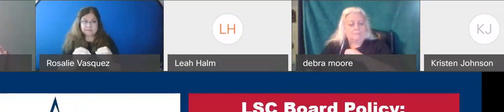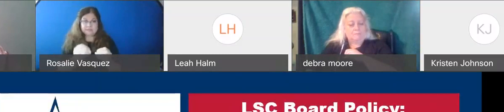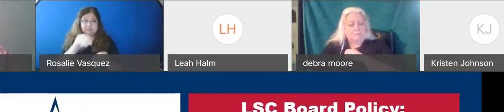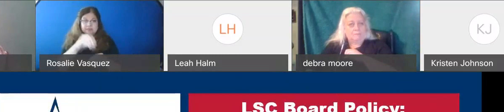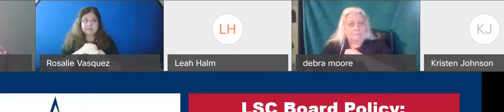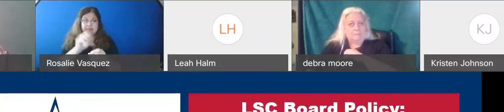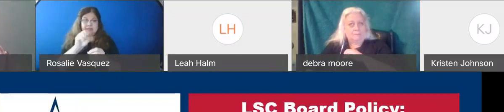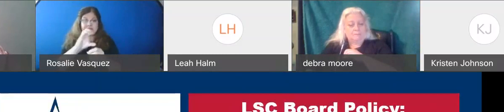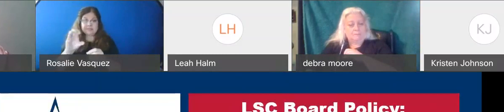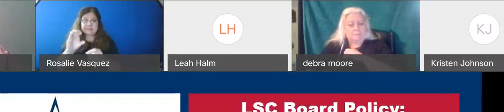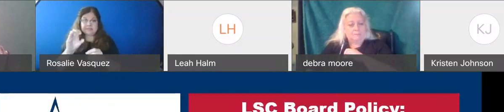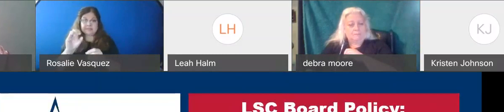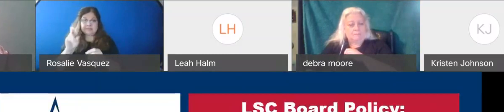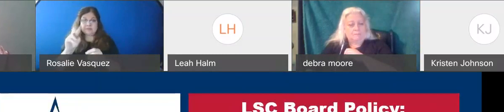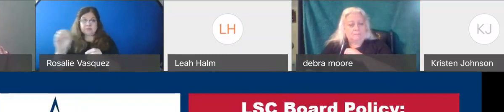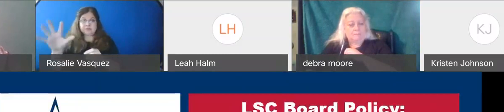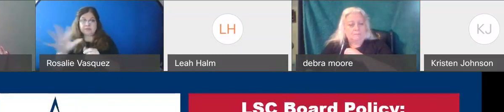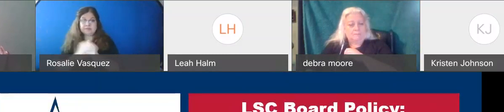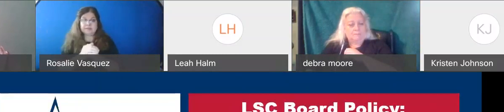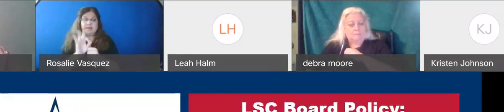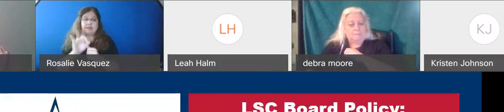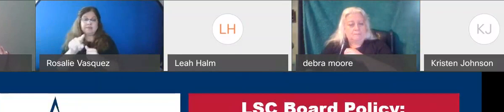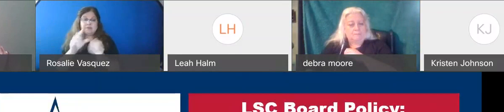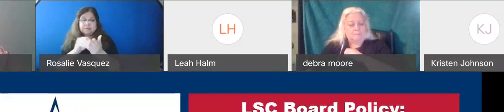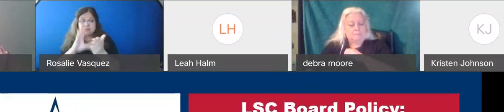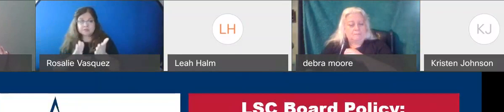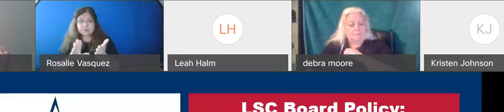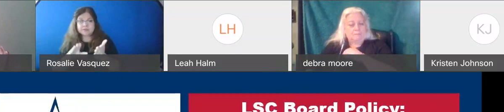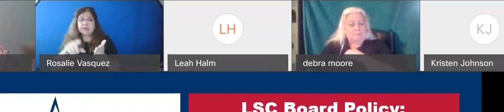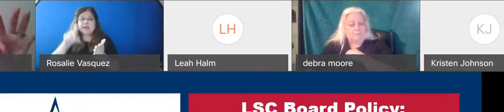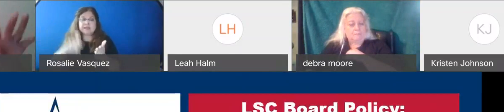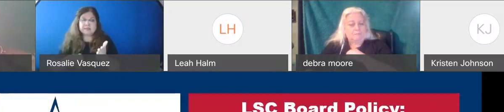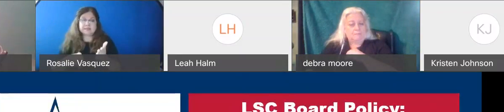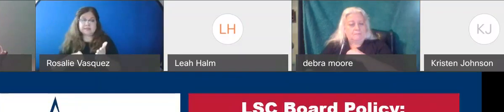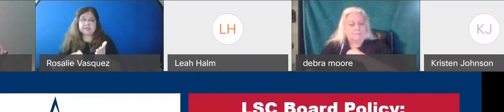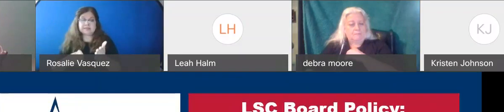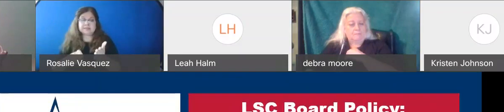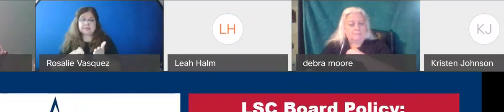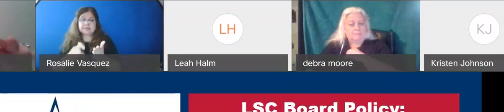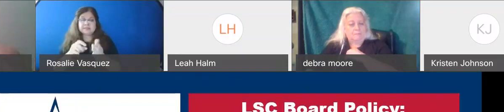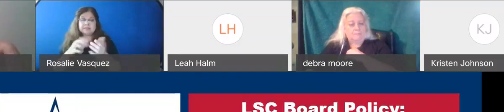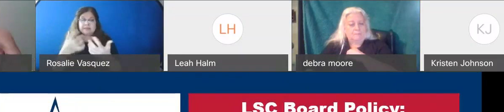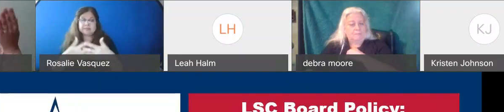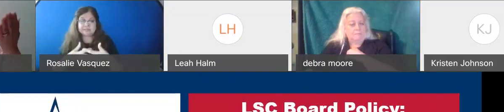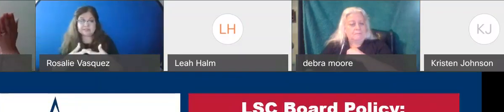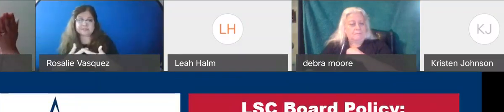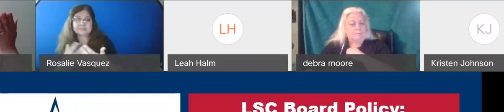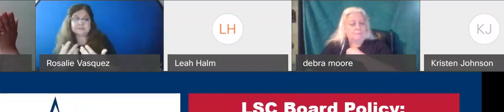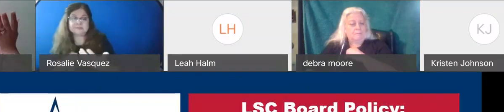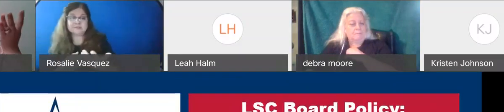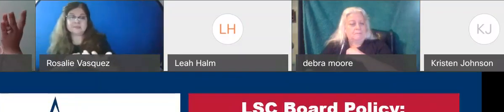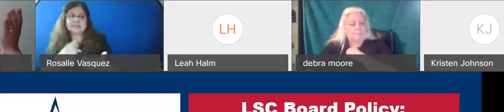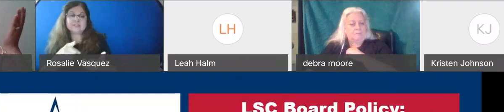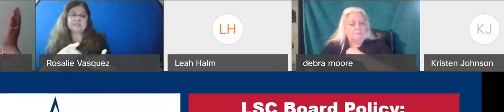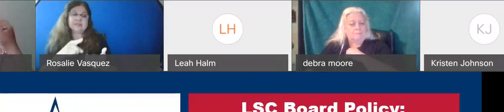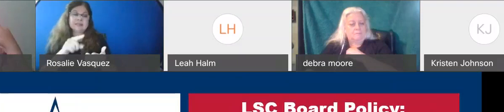the SSC Conference Center. So if you are a student you know needs accommodations, her contact information is below and she'll be the best